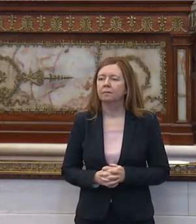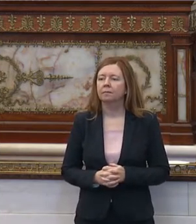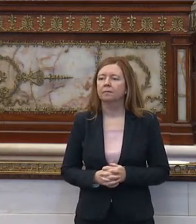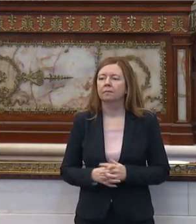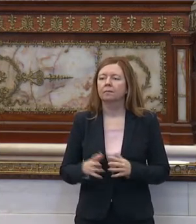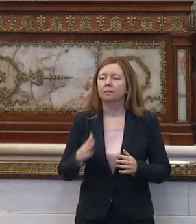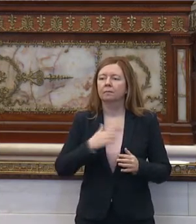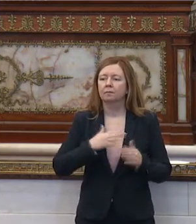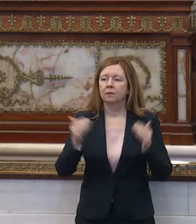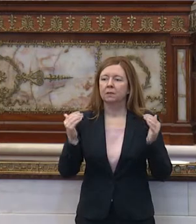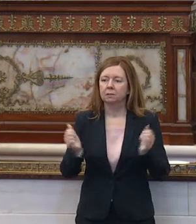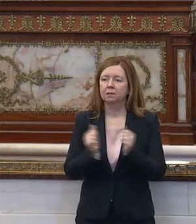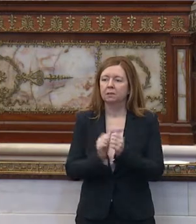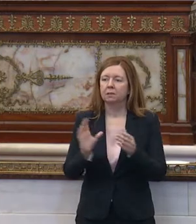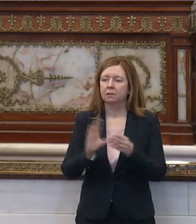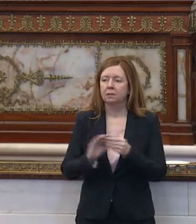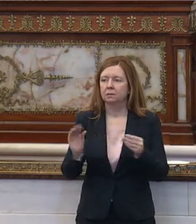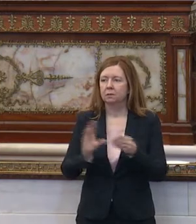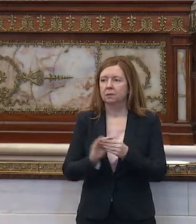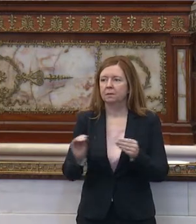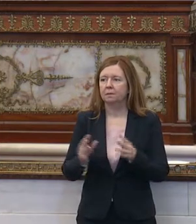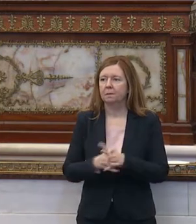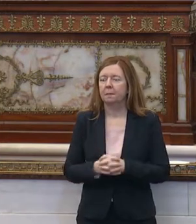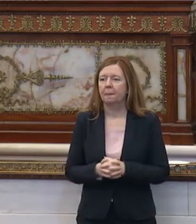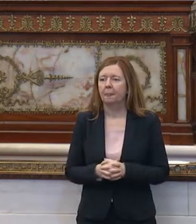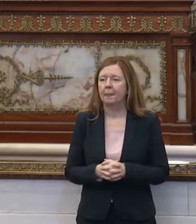Please proceed with your testimony.